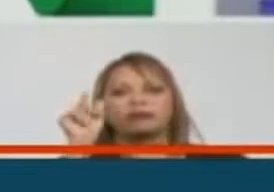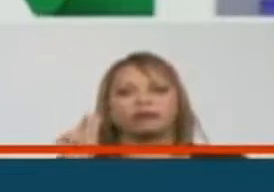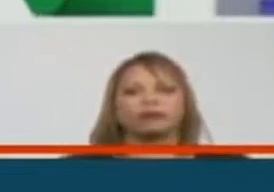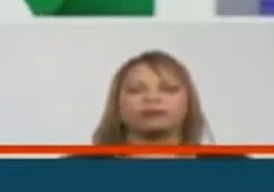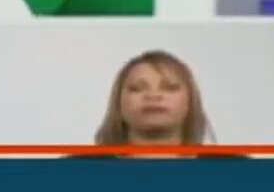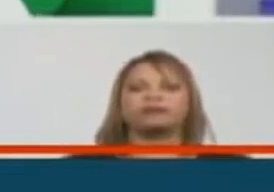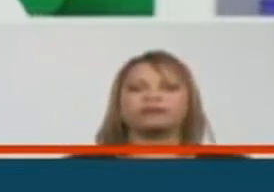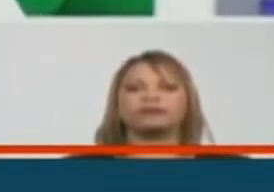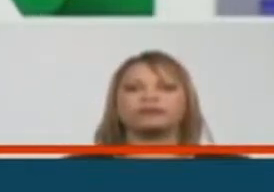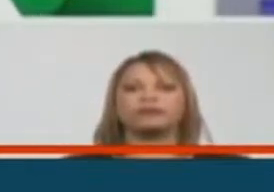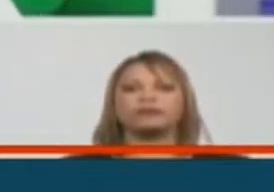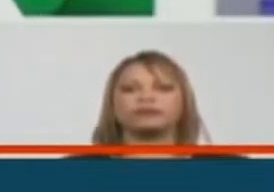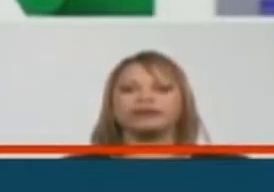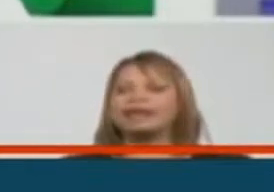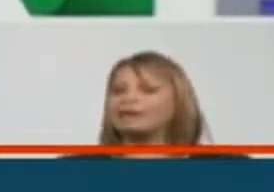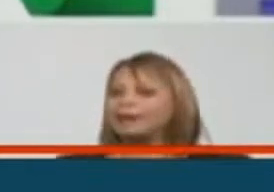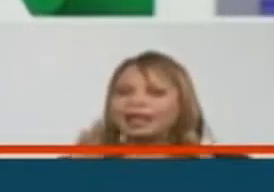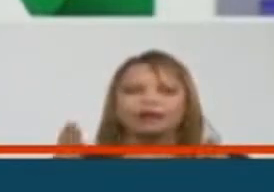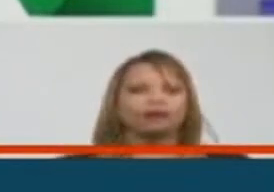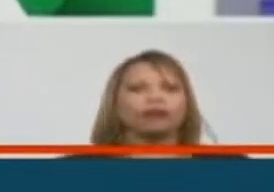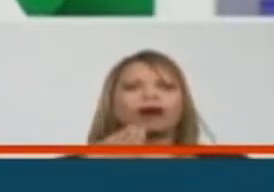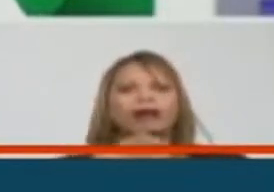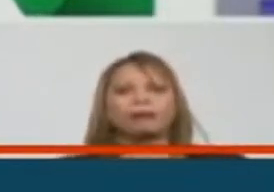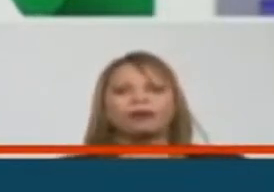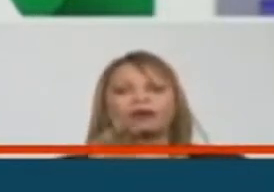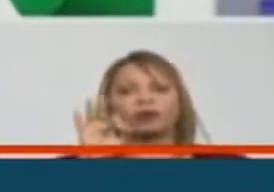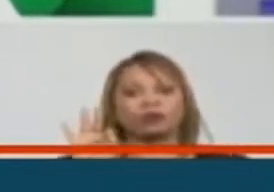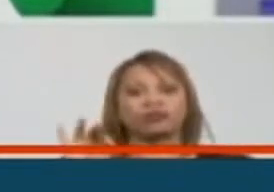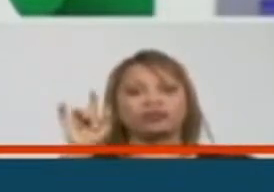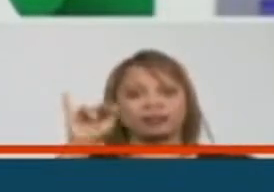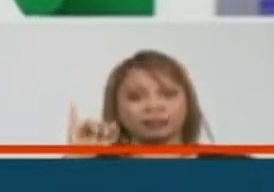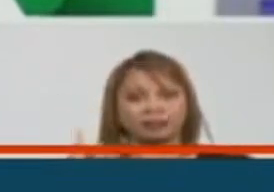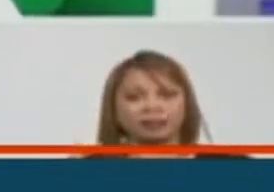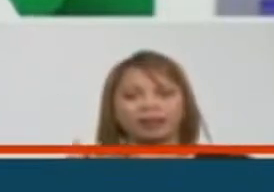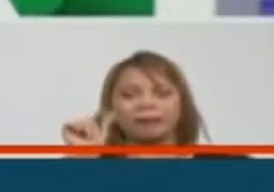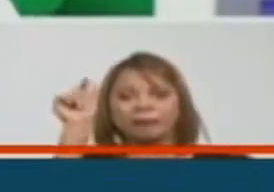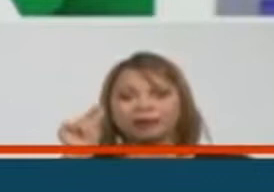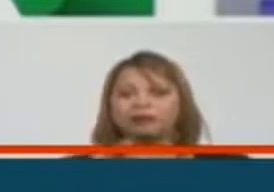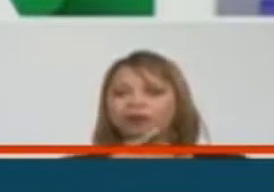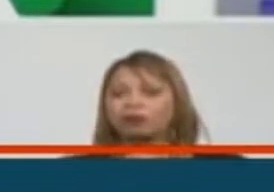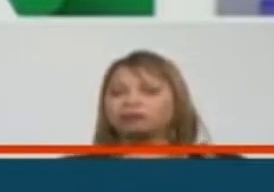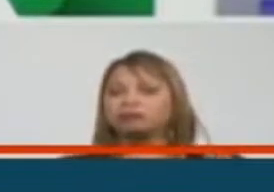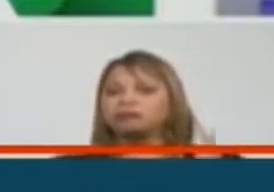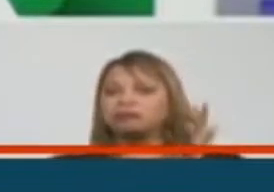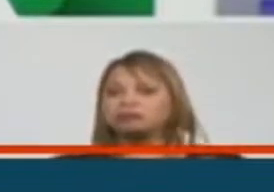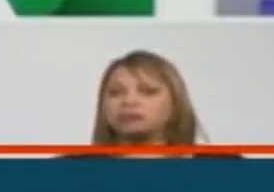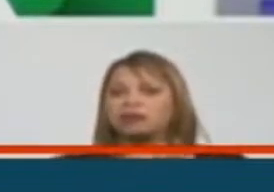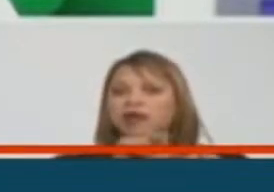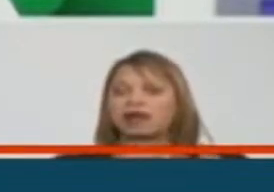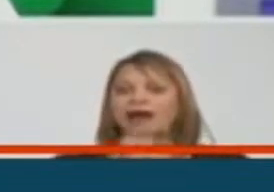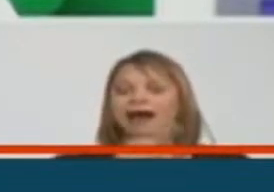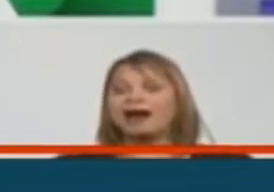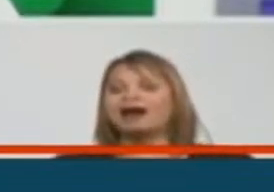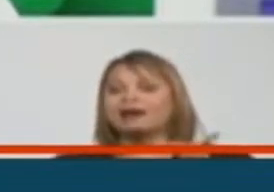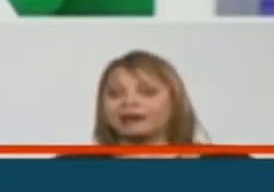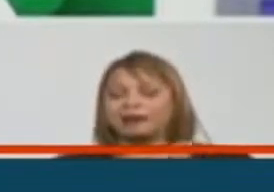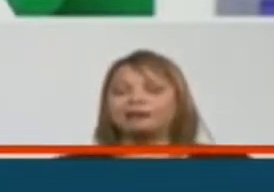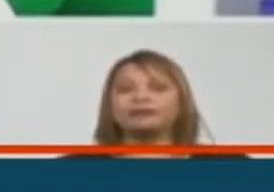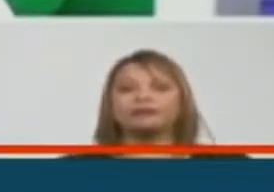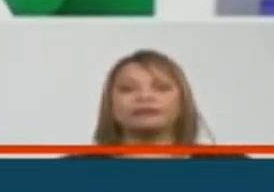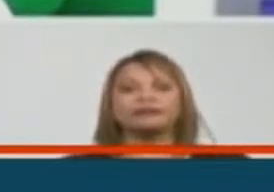yesterday, and with the 86 people who were diagnosed with the disease yesterday, the country now accumulates a total